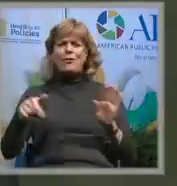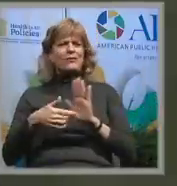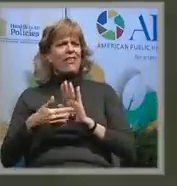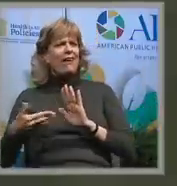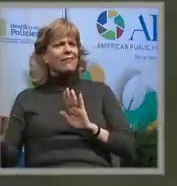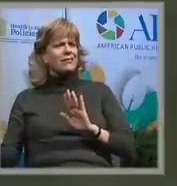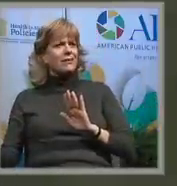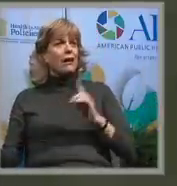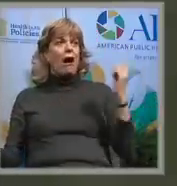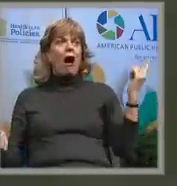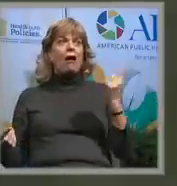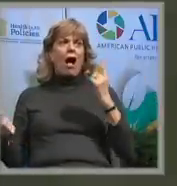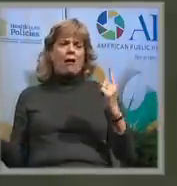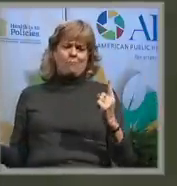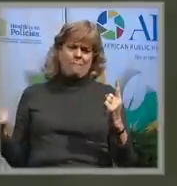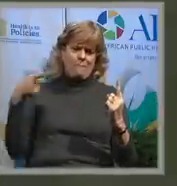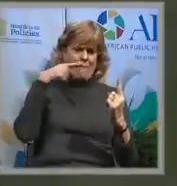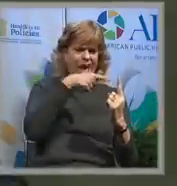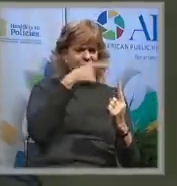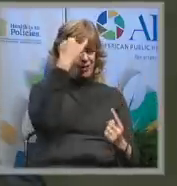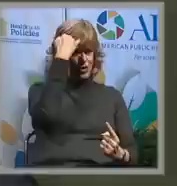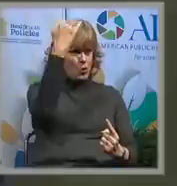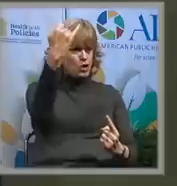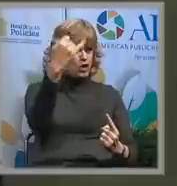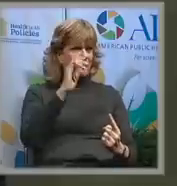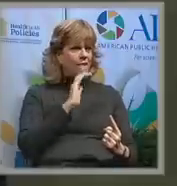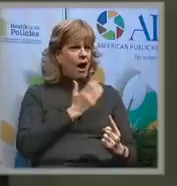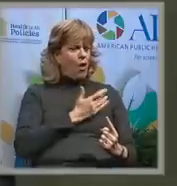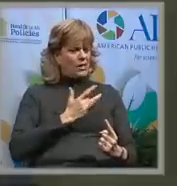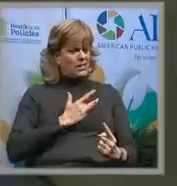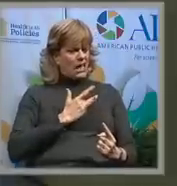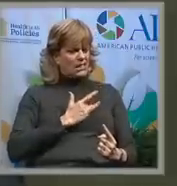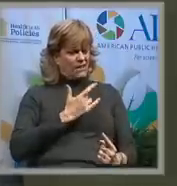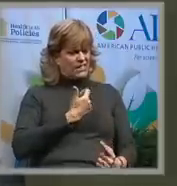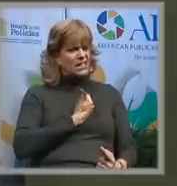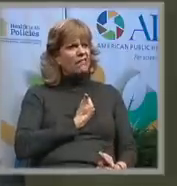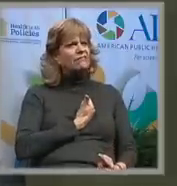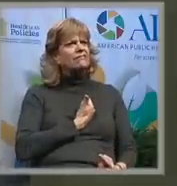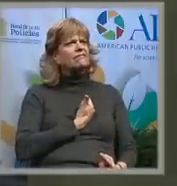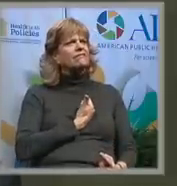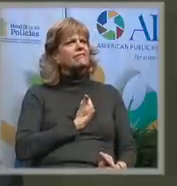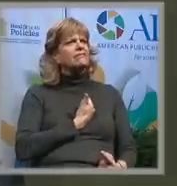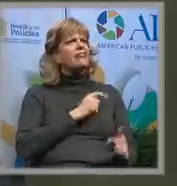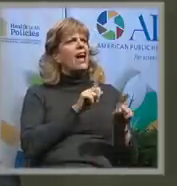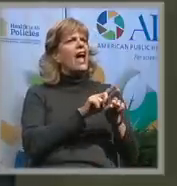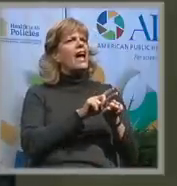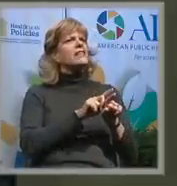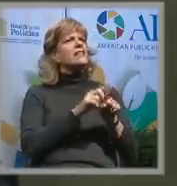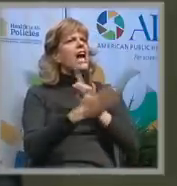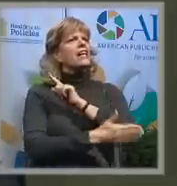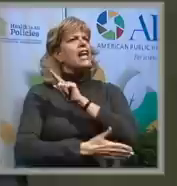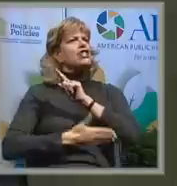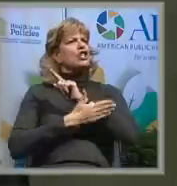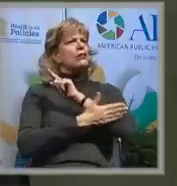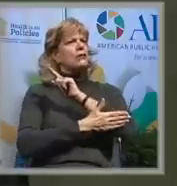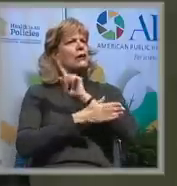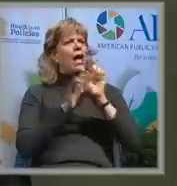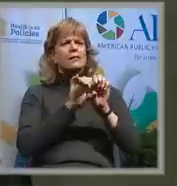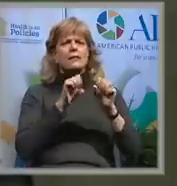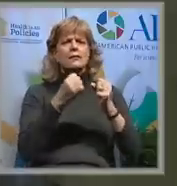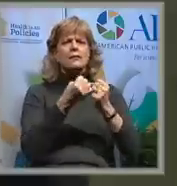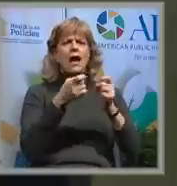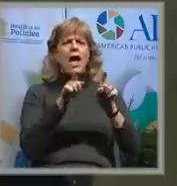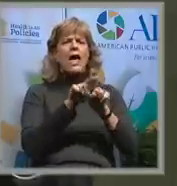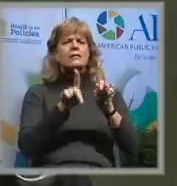I will constantly come back to this notion of our sense of self as a nation, as a society, as